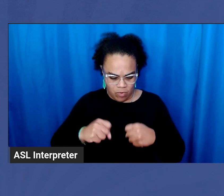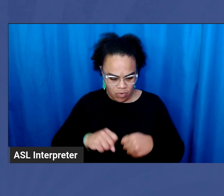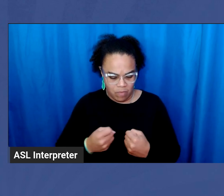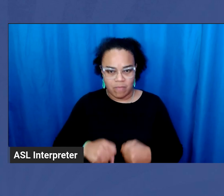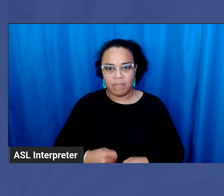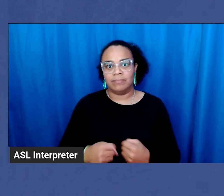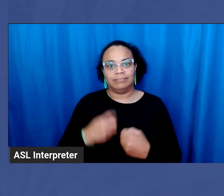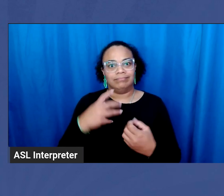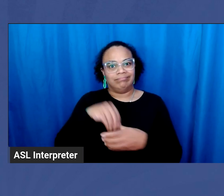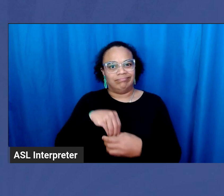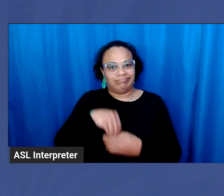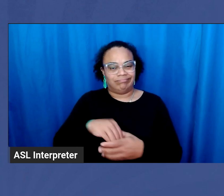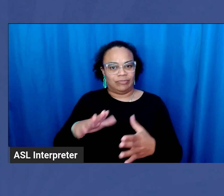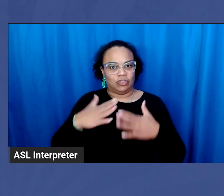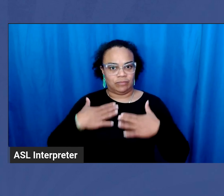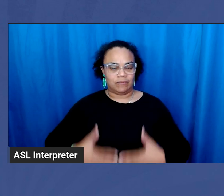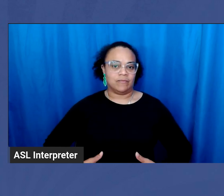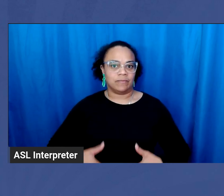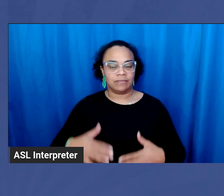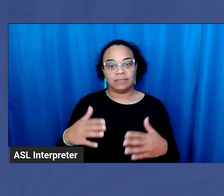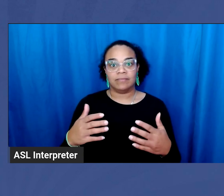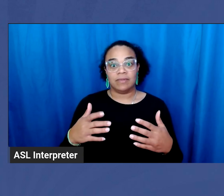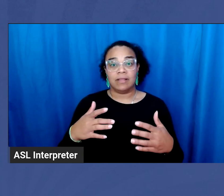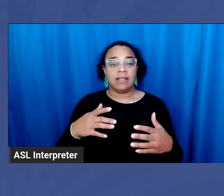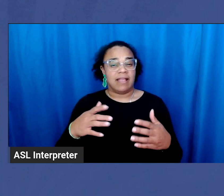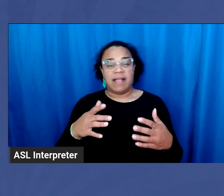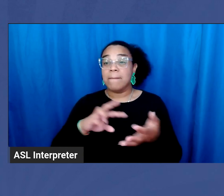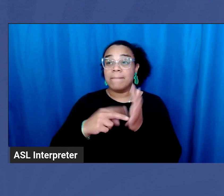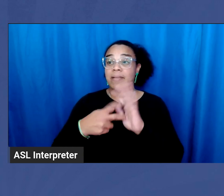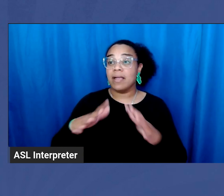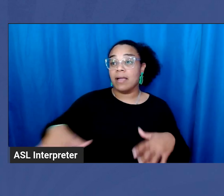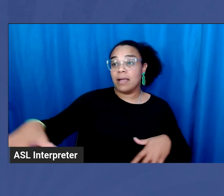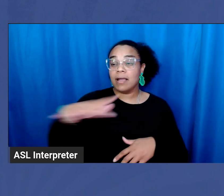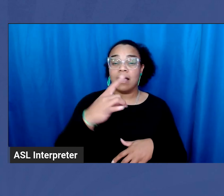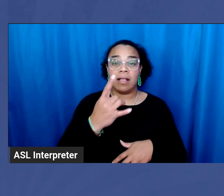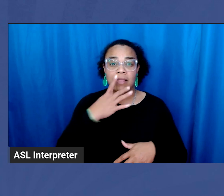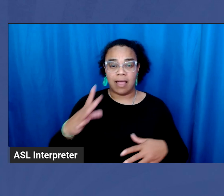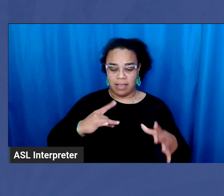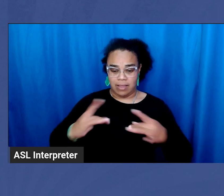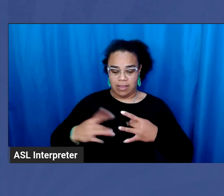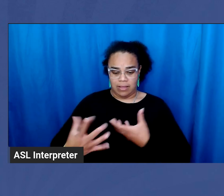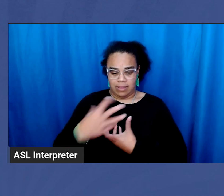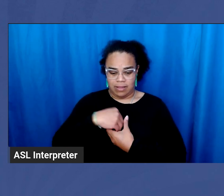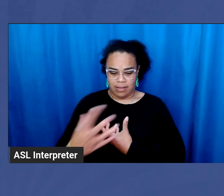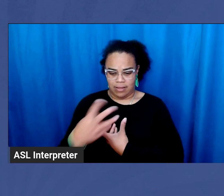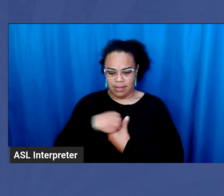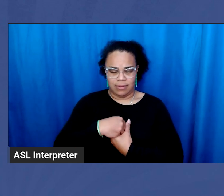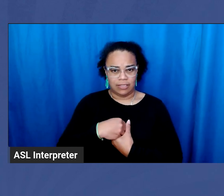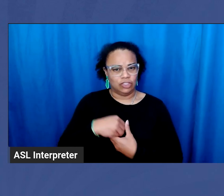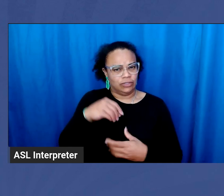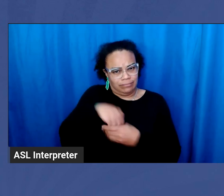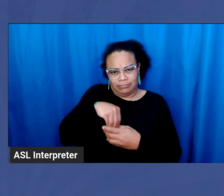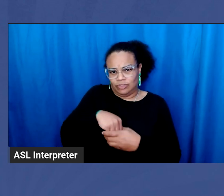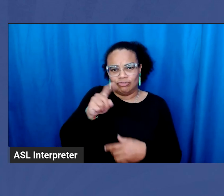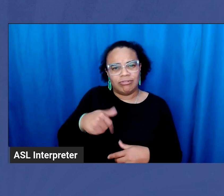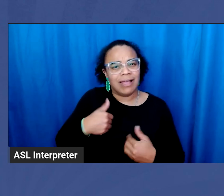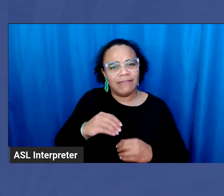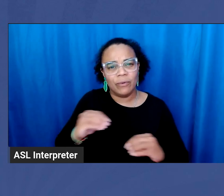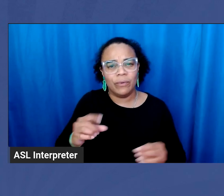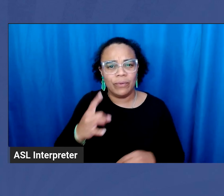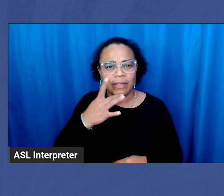the outline of her shadow, letting in light where light simply was not supposed to be. Then